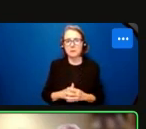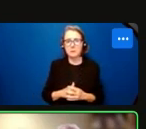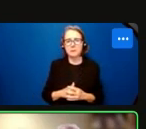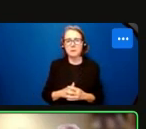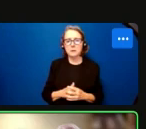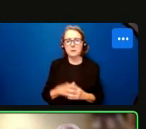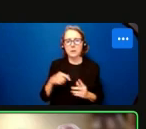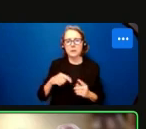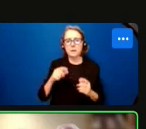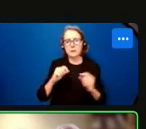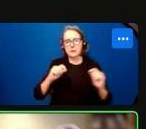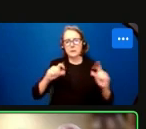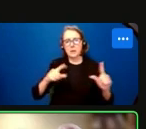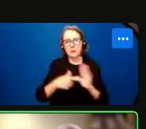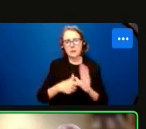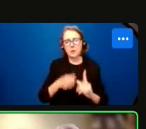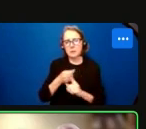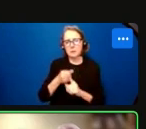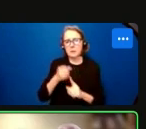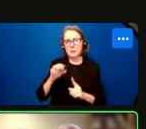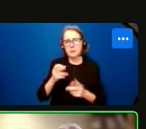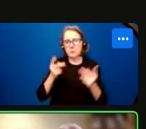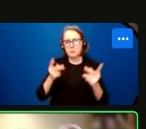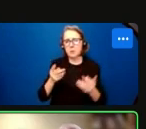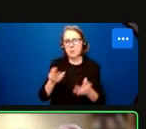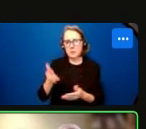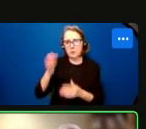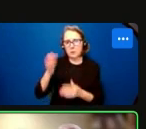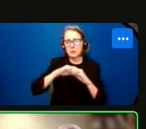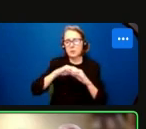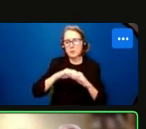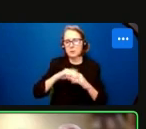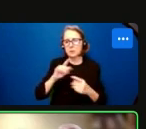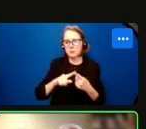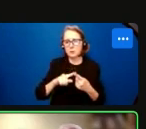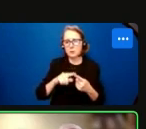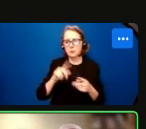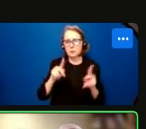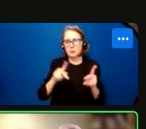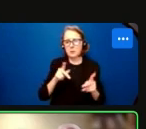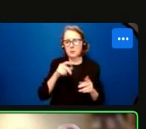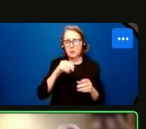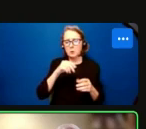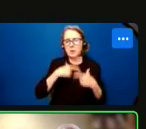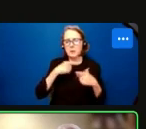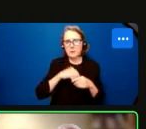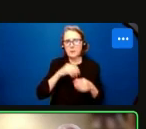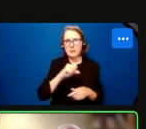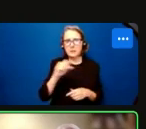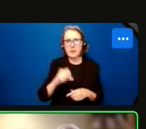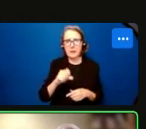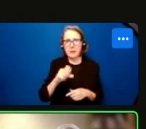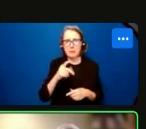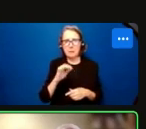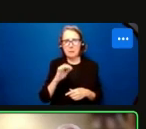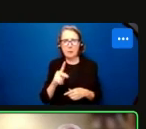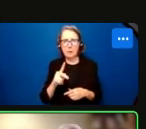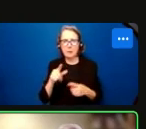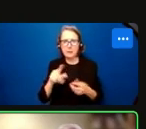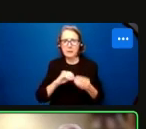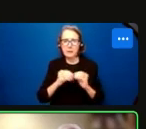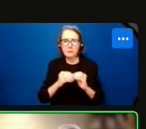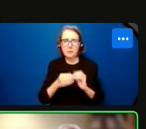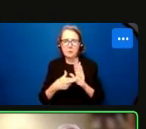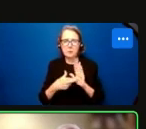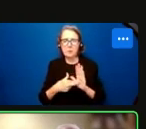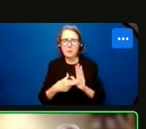And this slide shows the impact of the proposed increases to subscribers in Salem Polk. Again, these figures represent a two-month